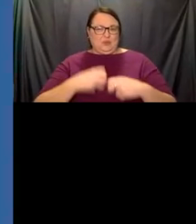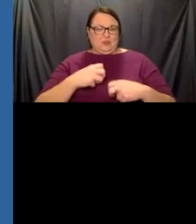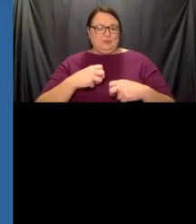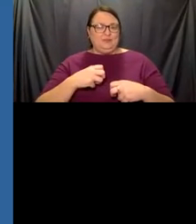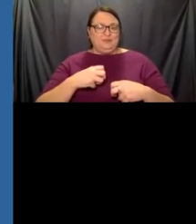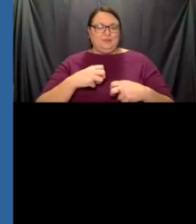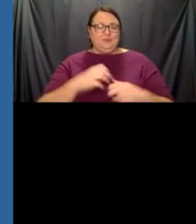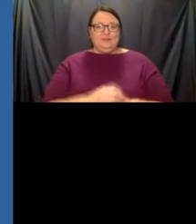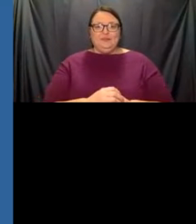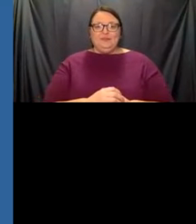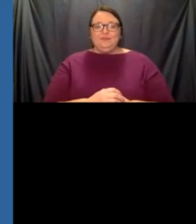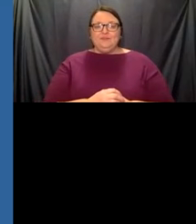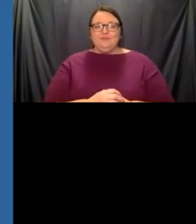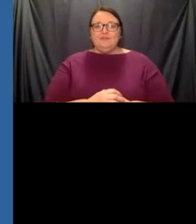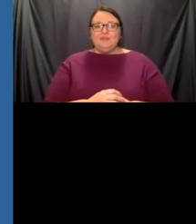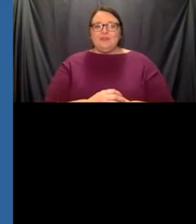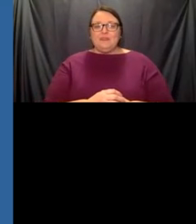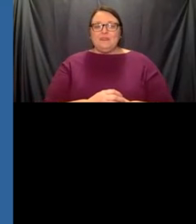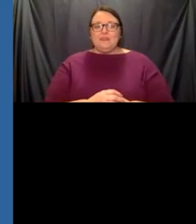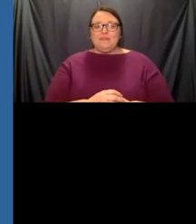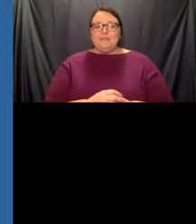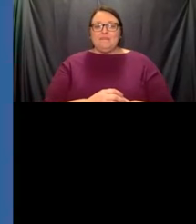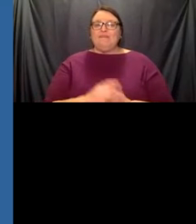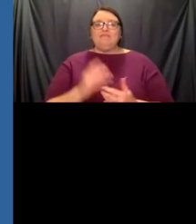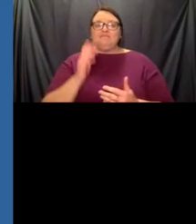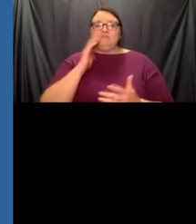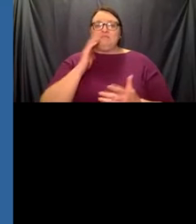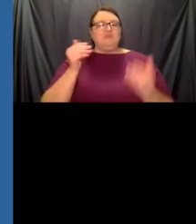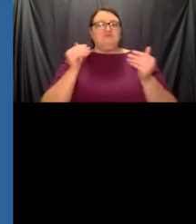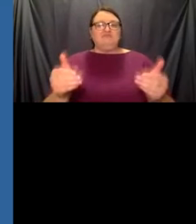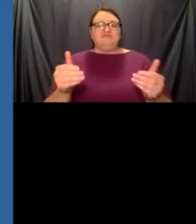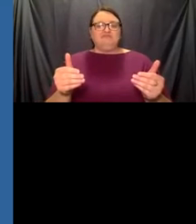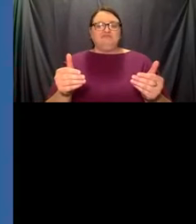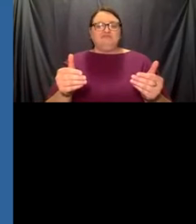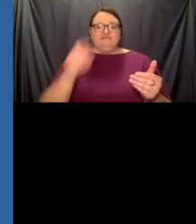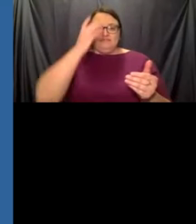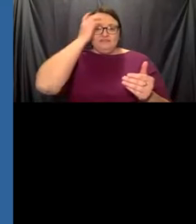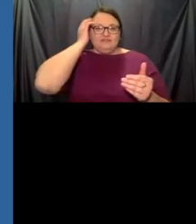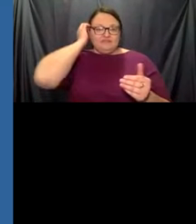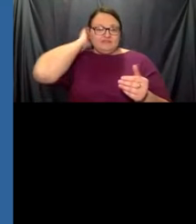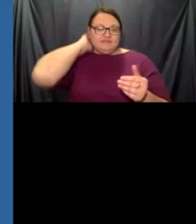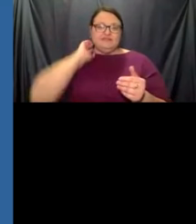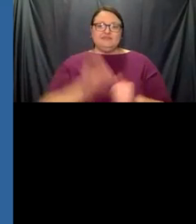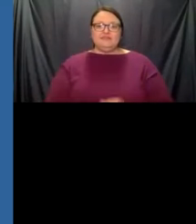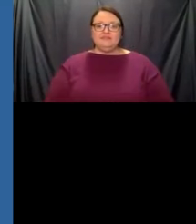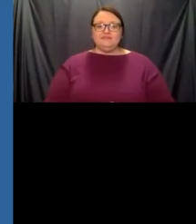Estamos experimentando un problema técnico. We'll just move on and- Vamos a seguir.